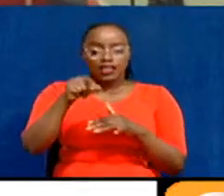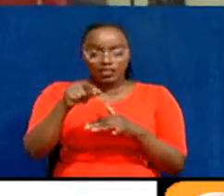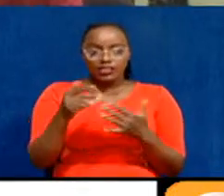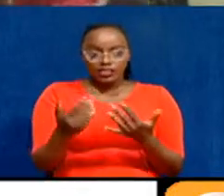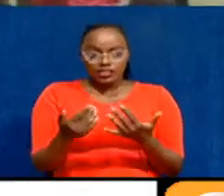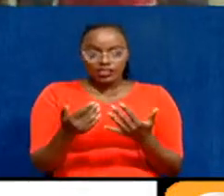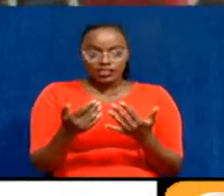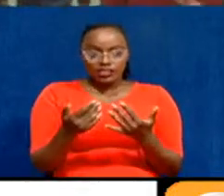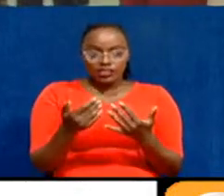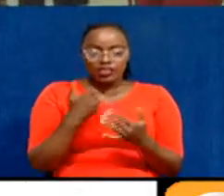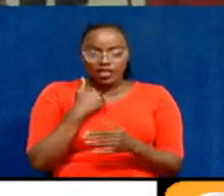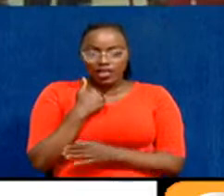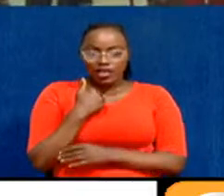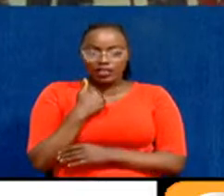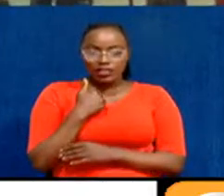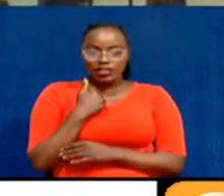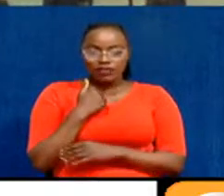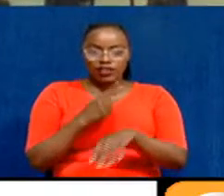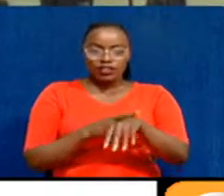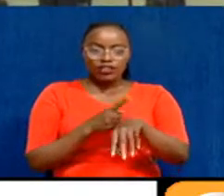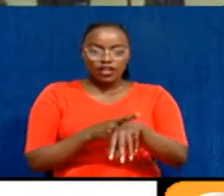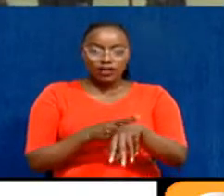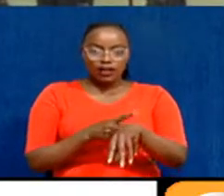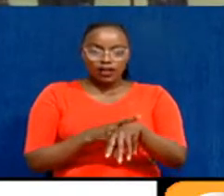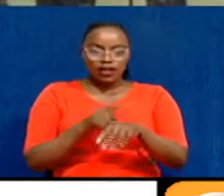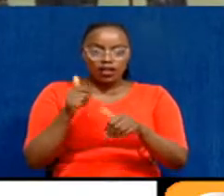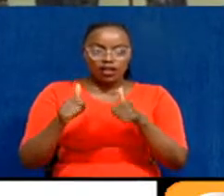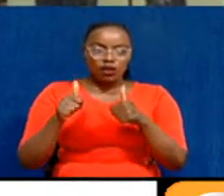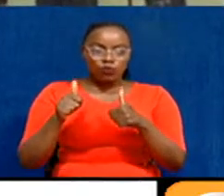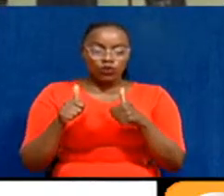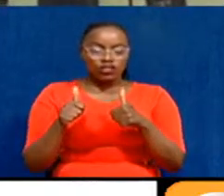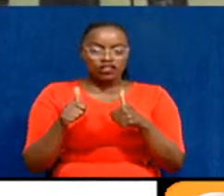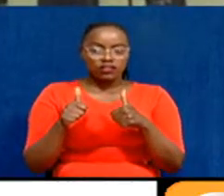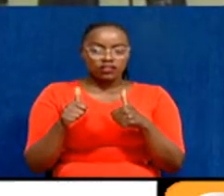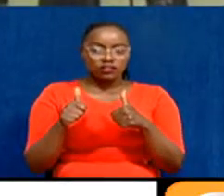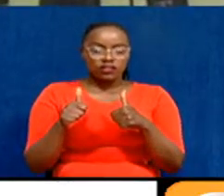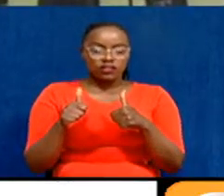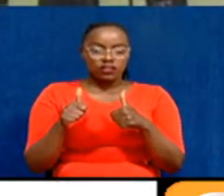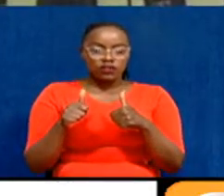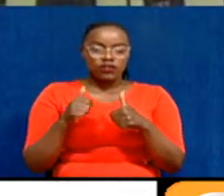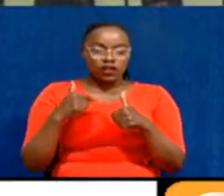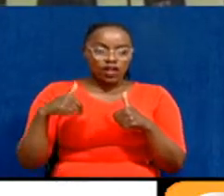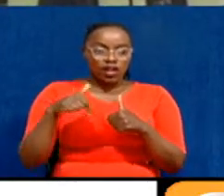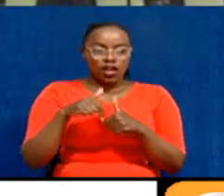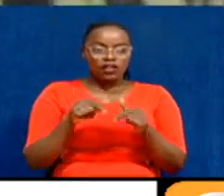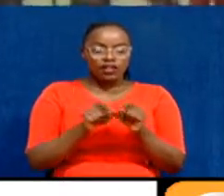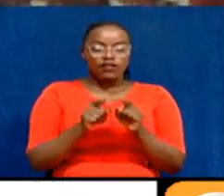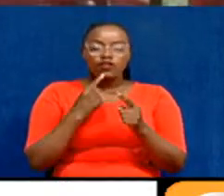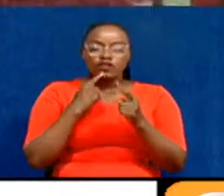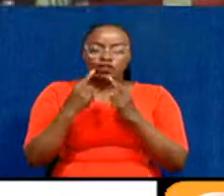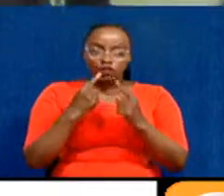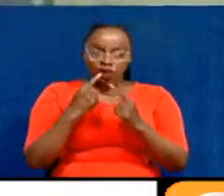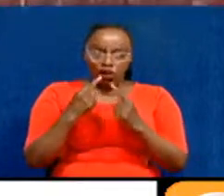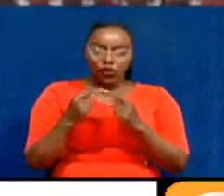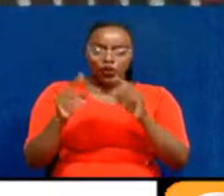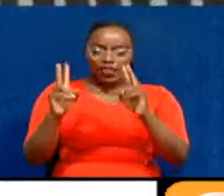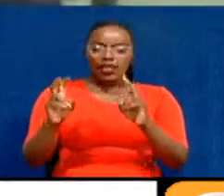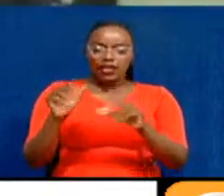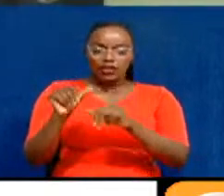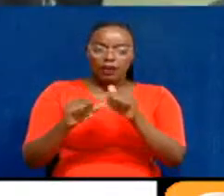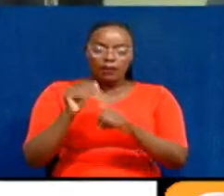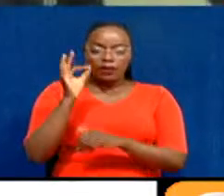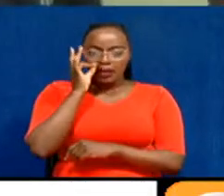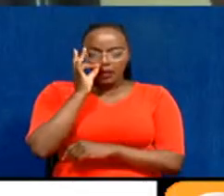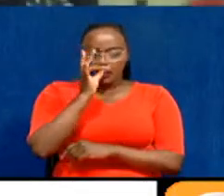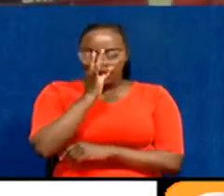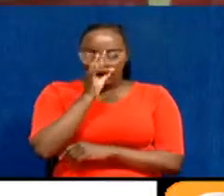be a period that will still be spoken about when it comes to